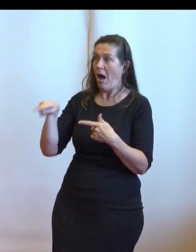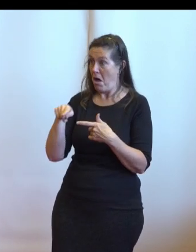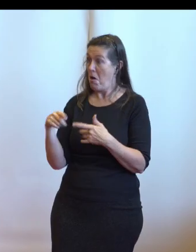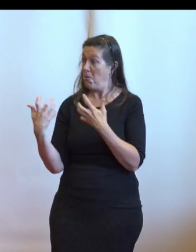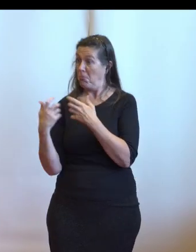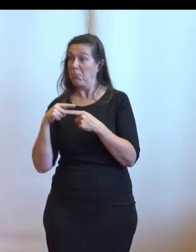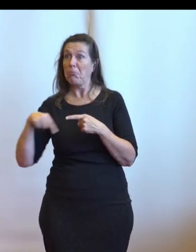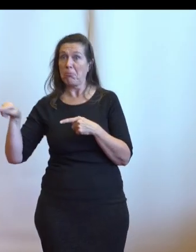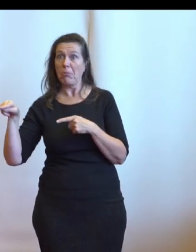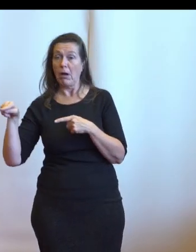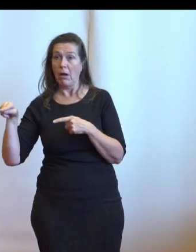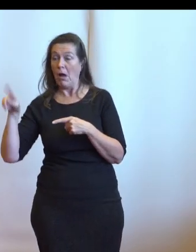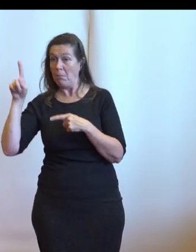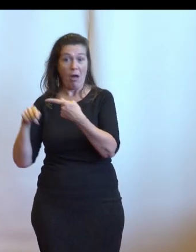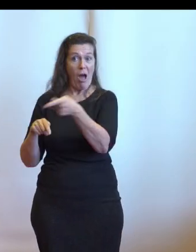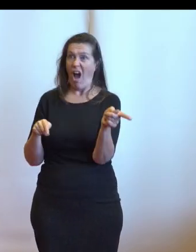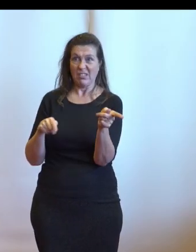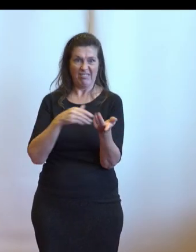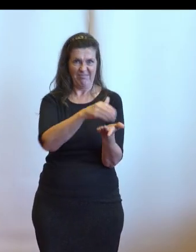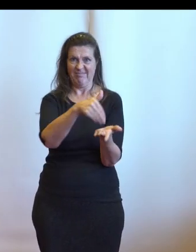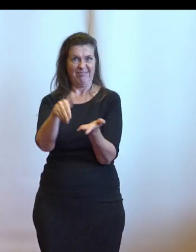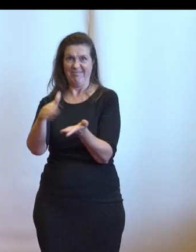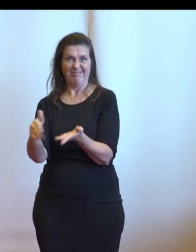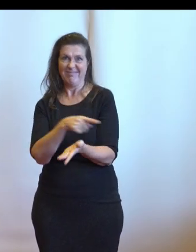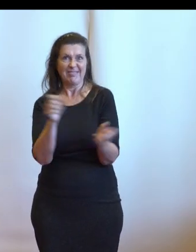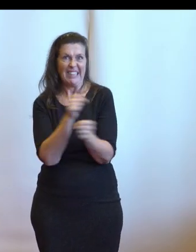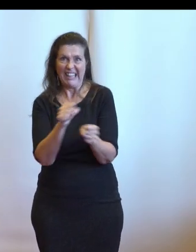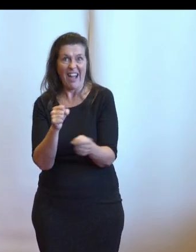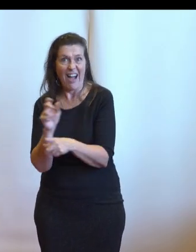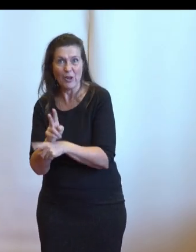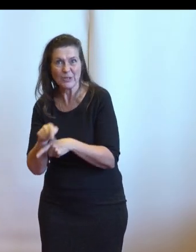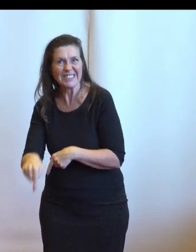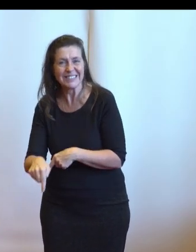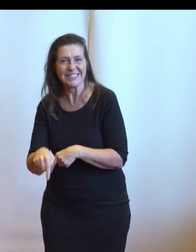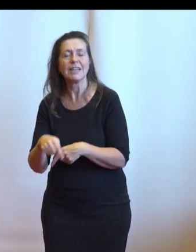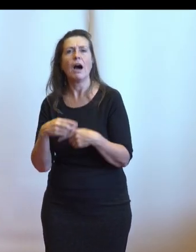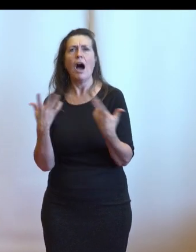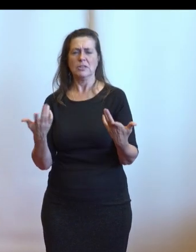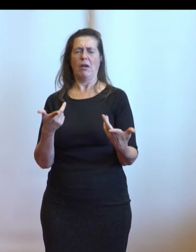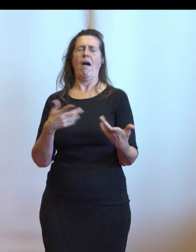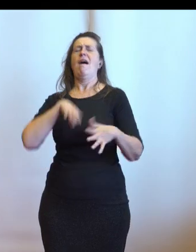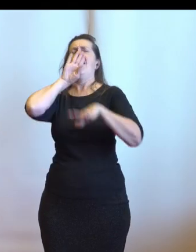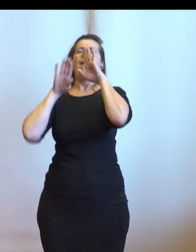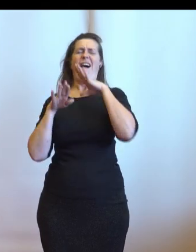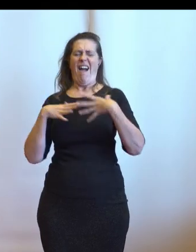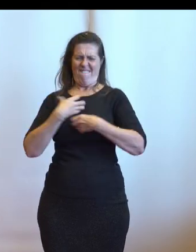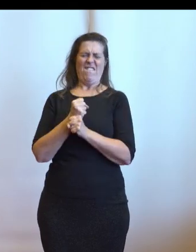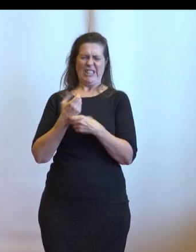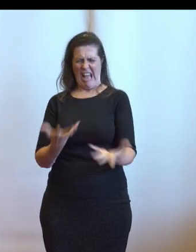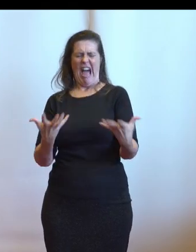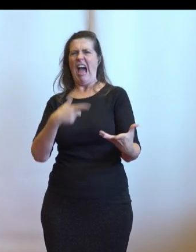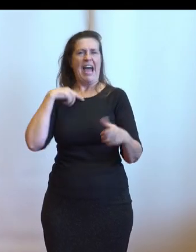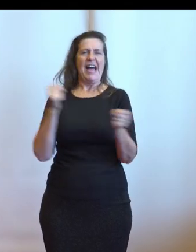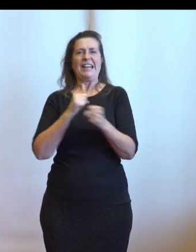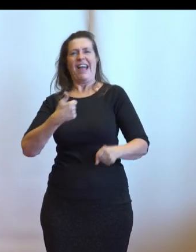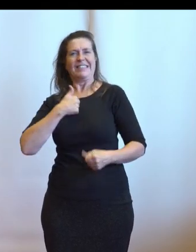but unintentionally exclude others. User feedback shows our services can be frustrating or just not usable.